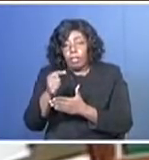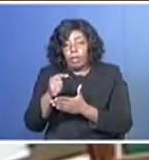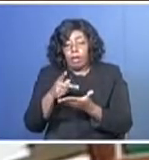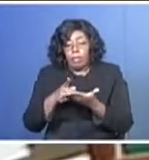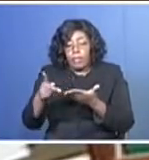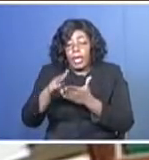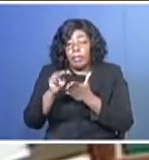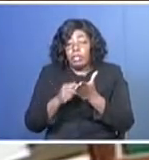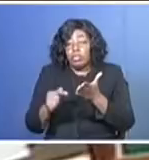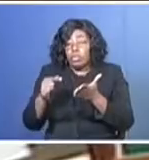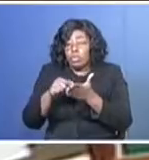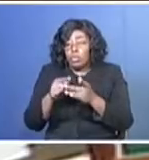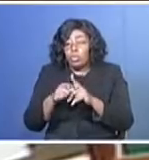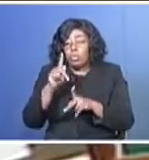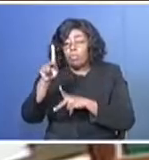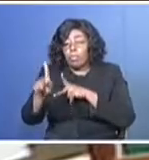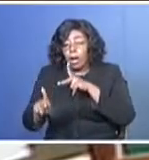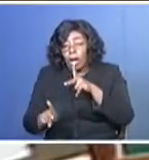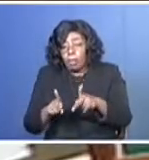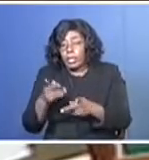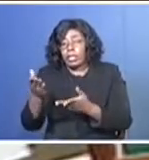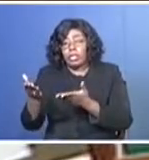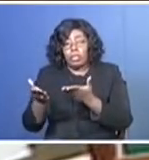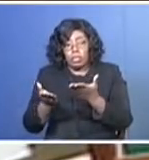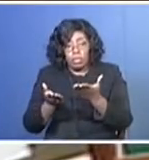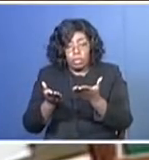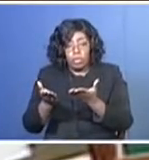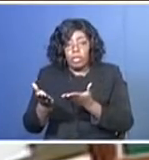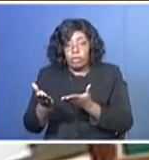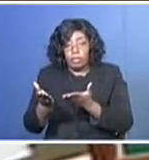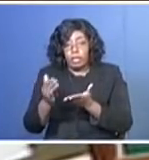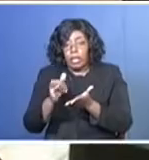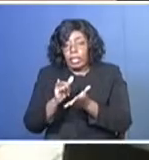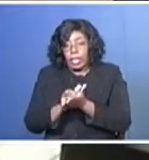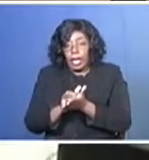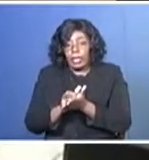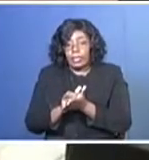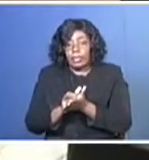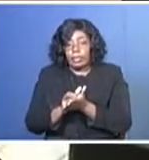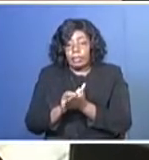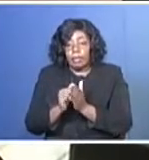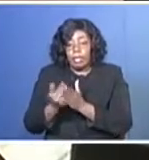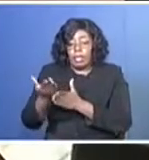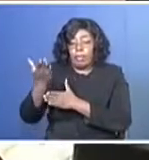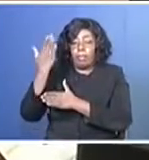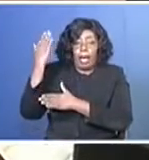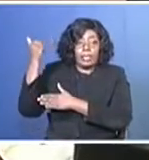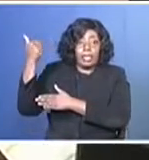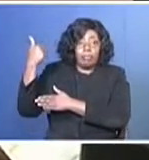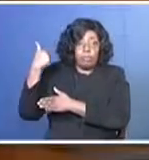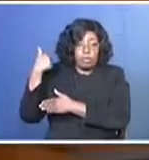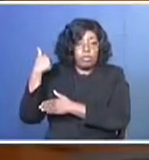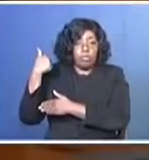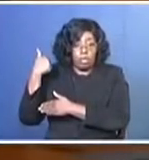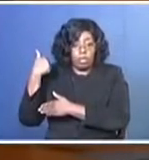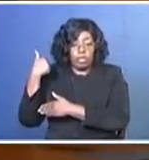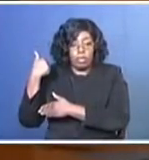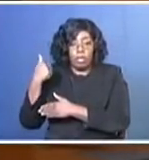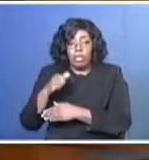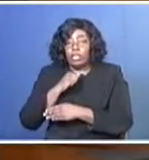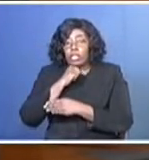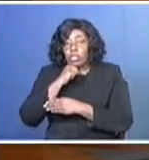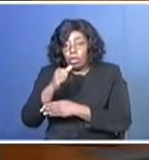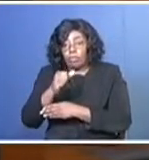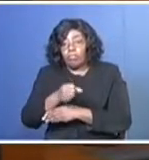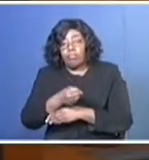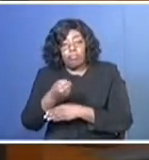payments due to public servants that the previous administration were neglecting to